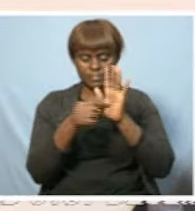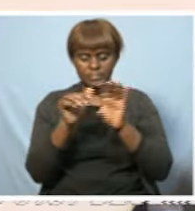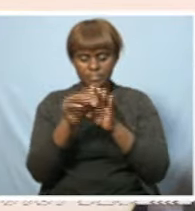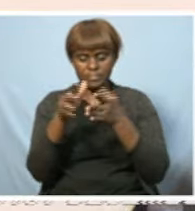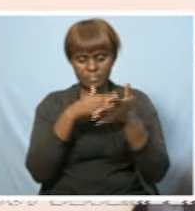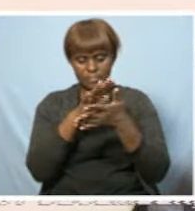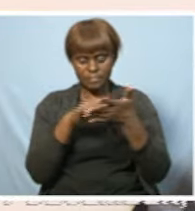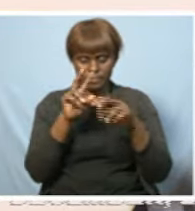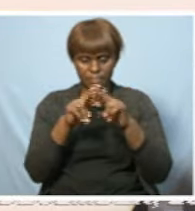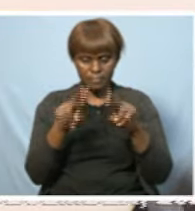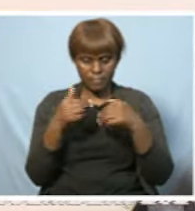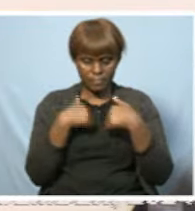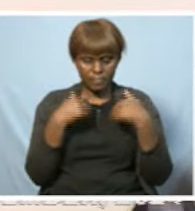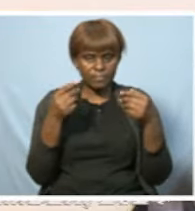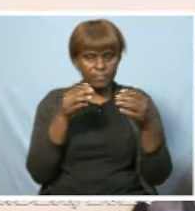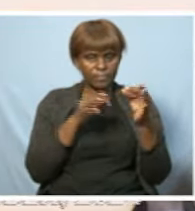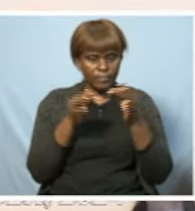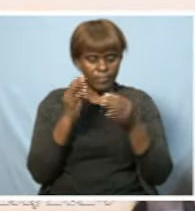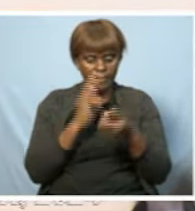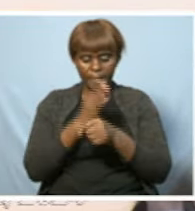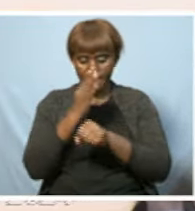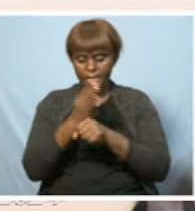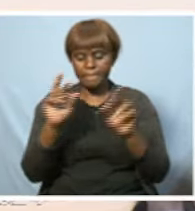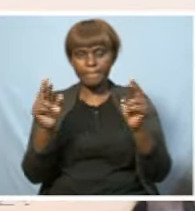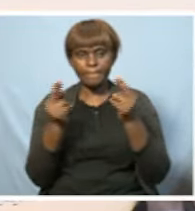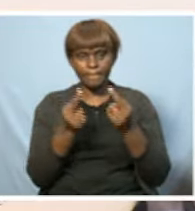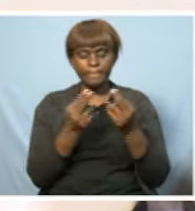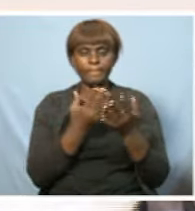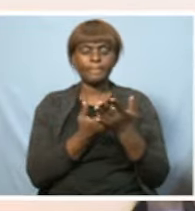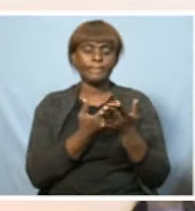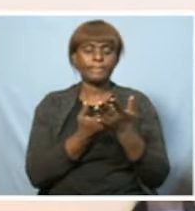we have tabulated after we did the reconciliation.